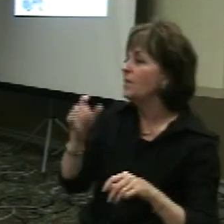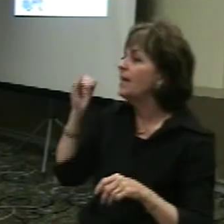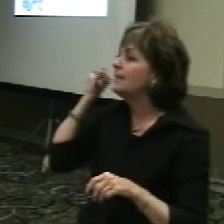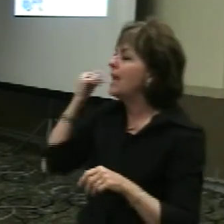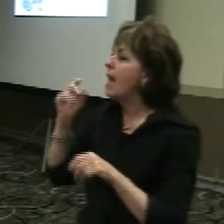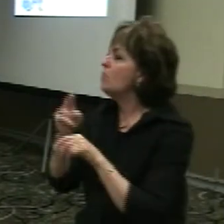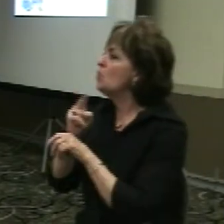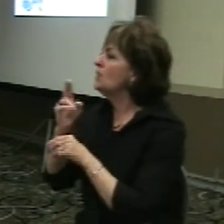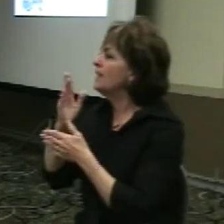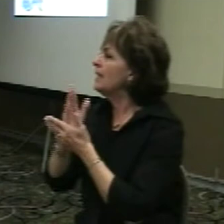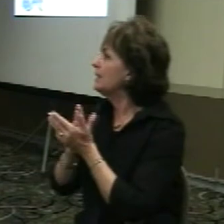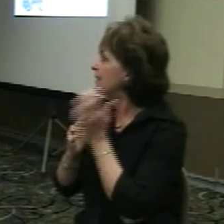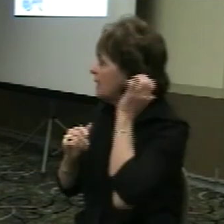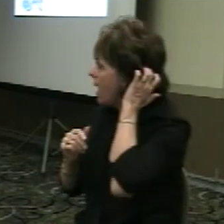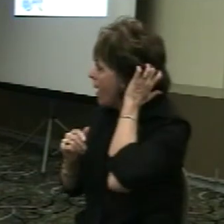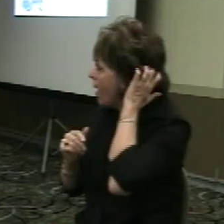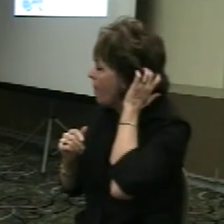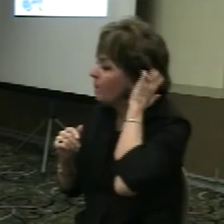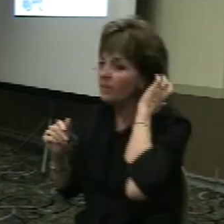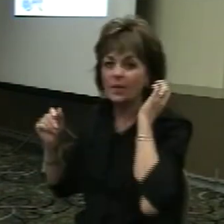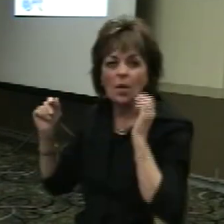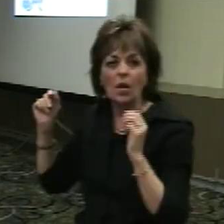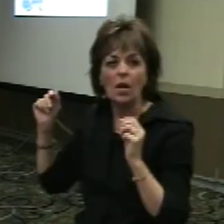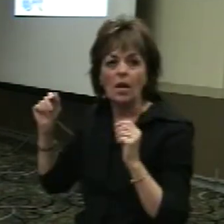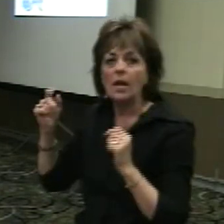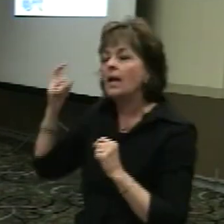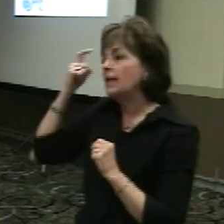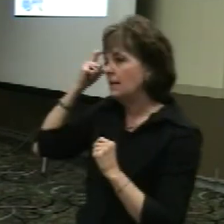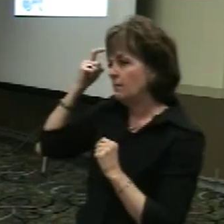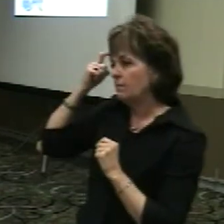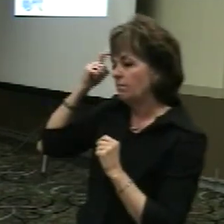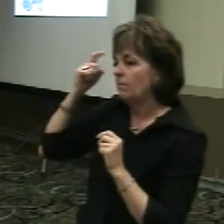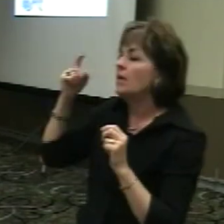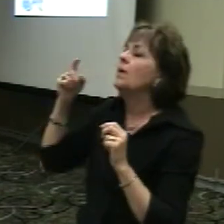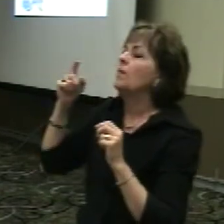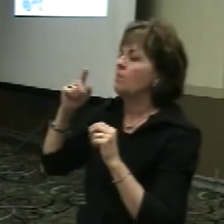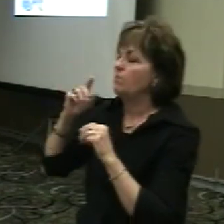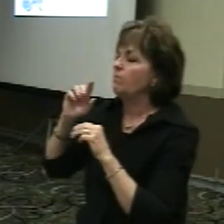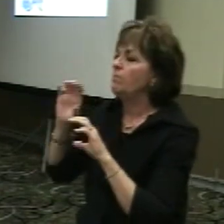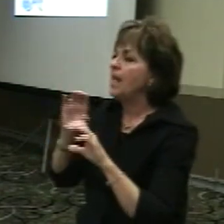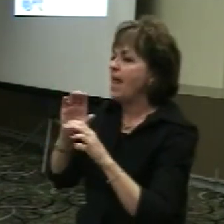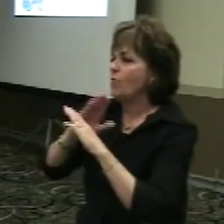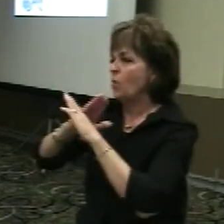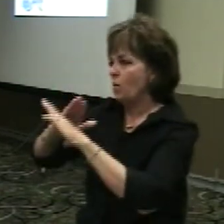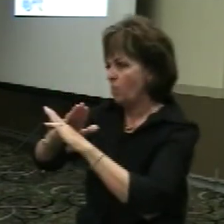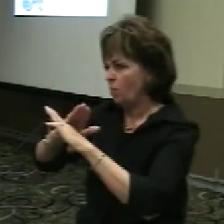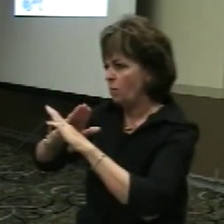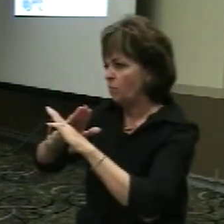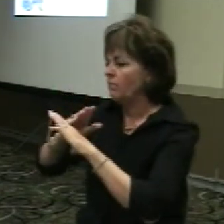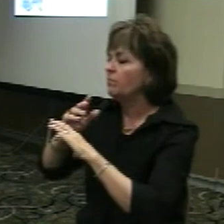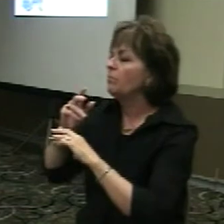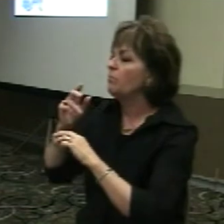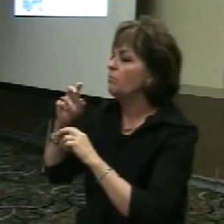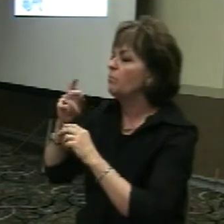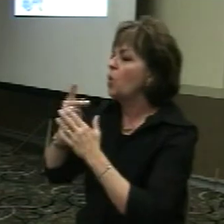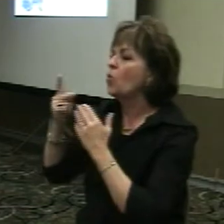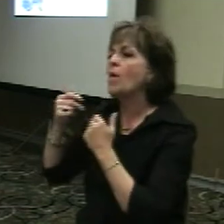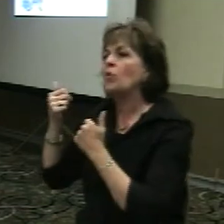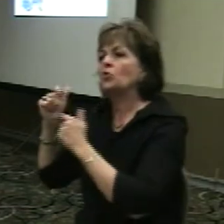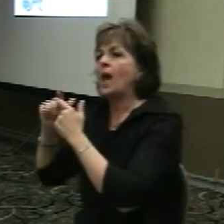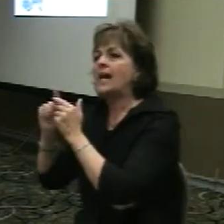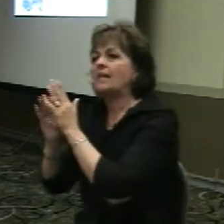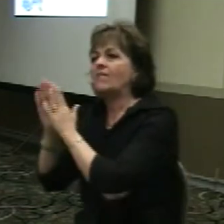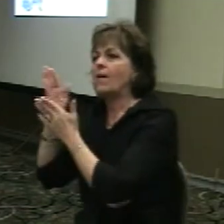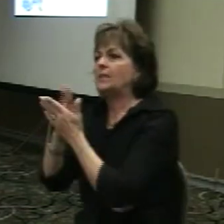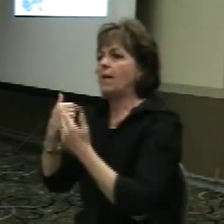I'm utilizing some sort of a cognitive behavioral intervention. So I want to do some decatastrophizing, or I'm going to try to help develop